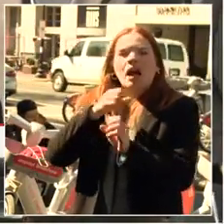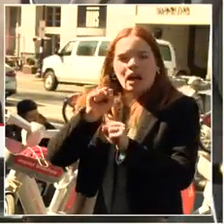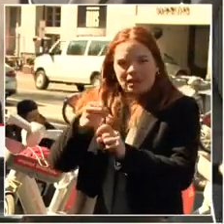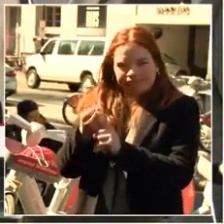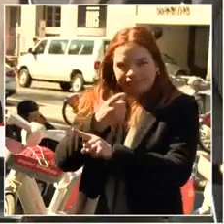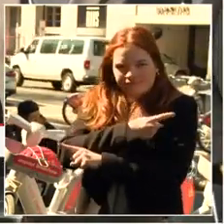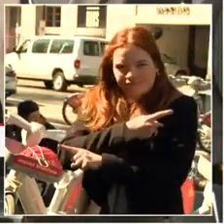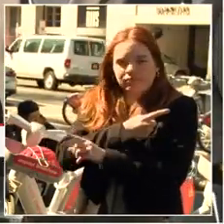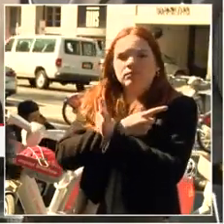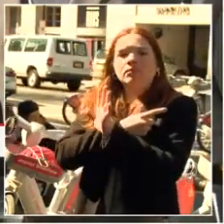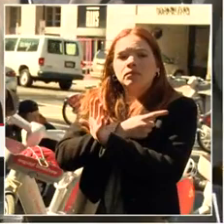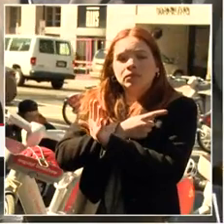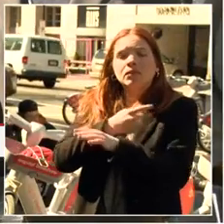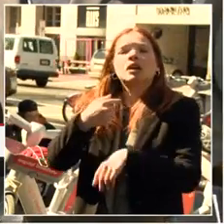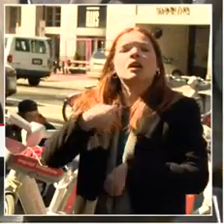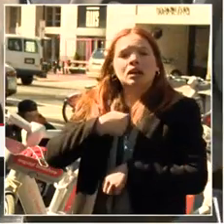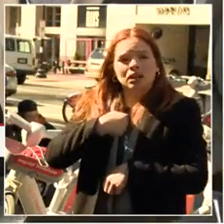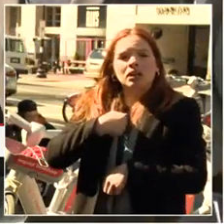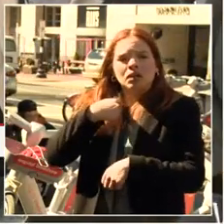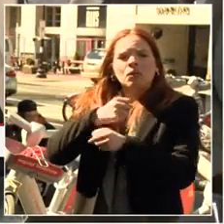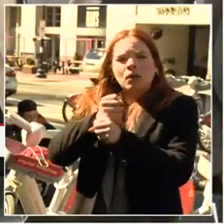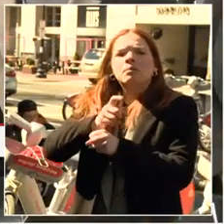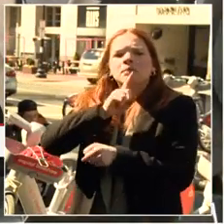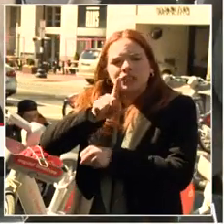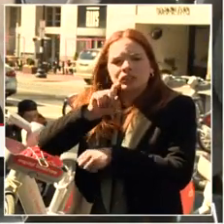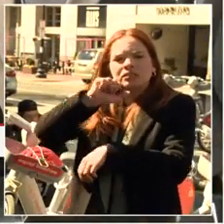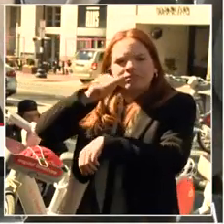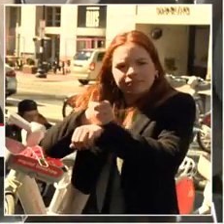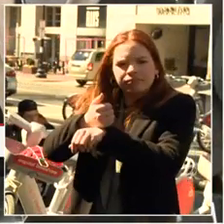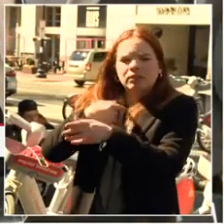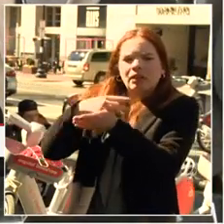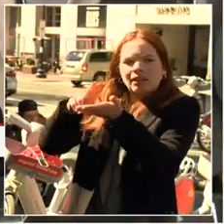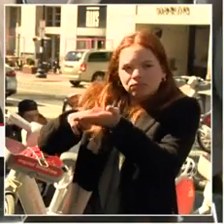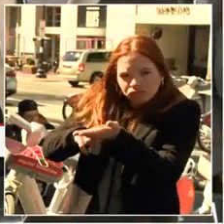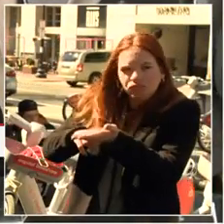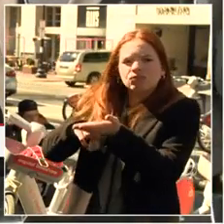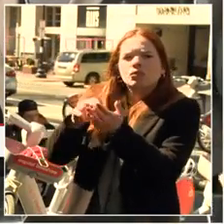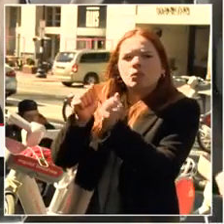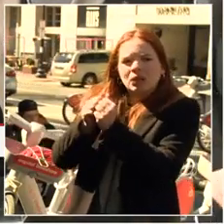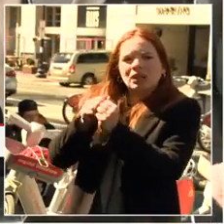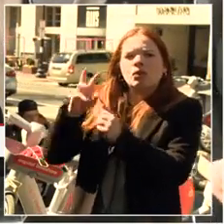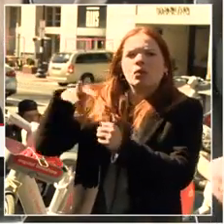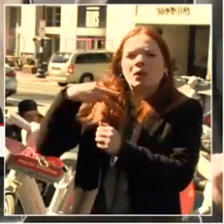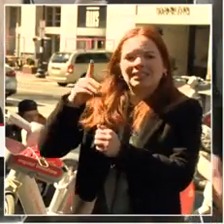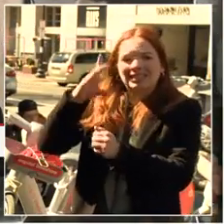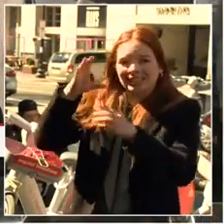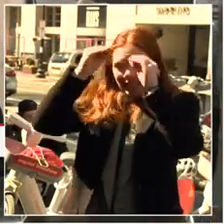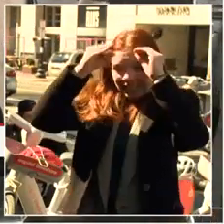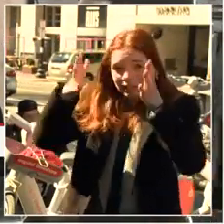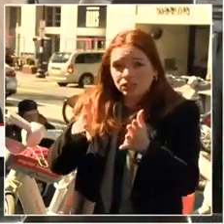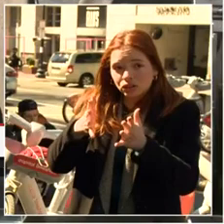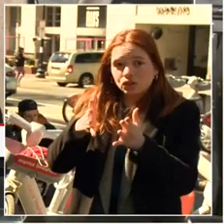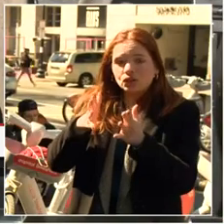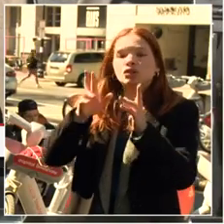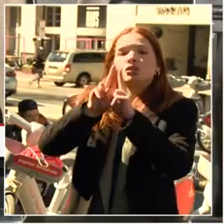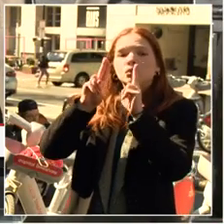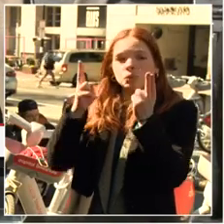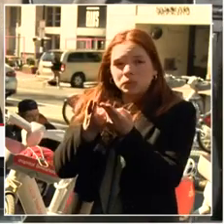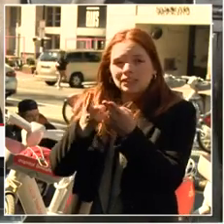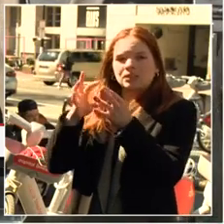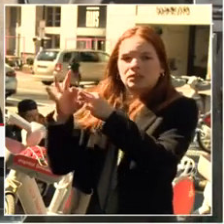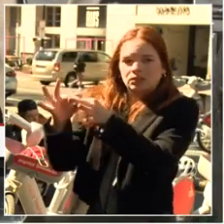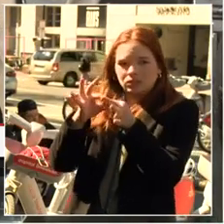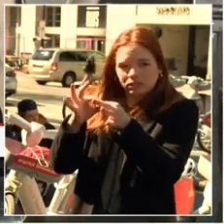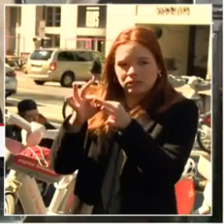very hard to implement the contract that we made with the Washington Teachers Union, and to make investments for